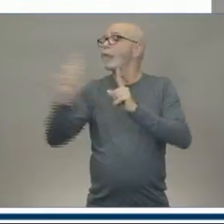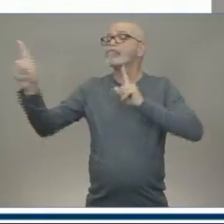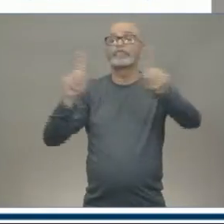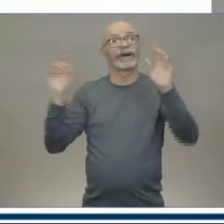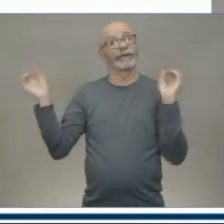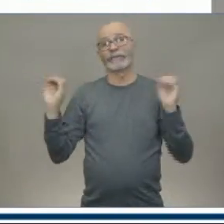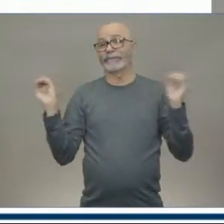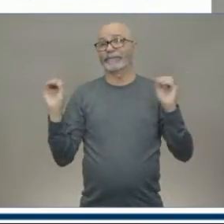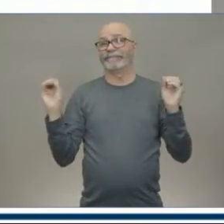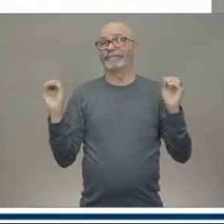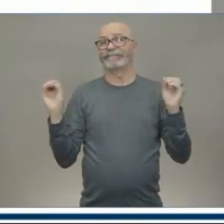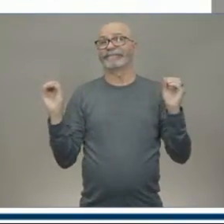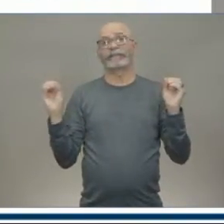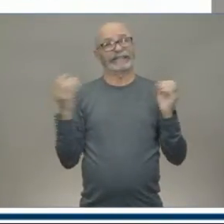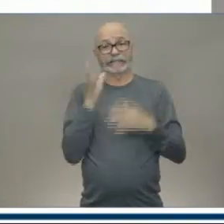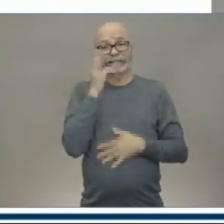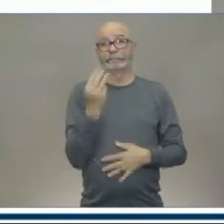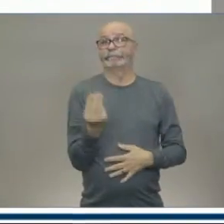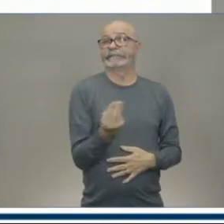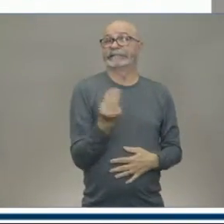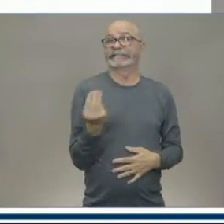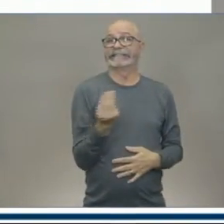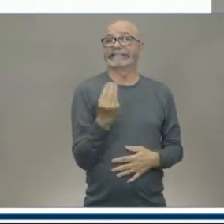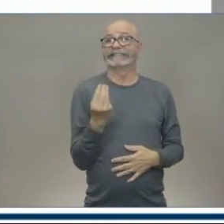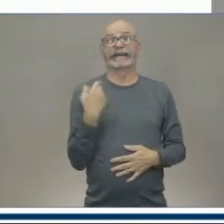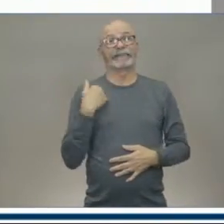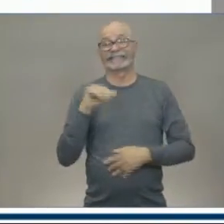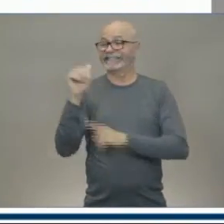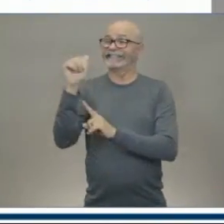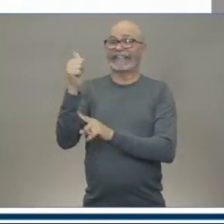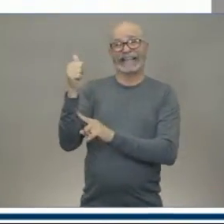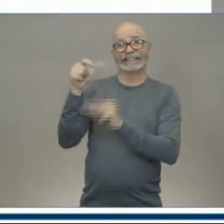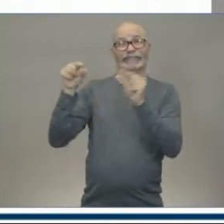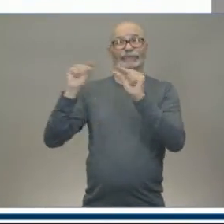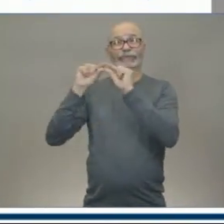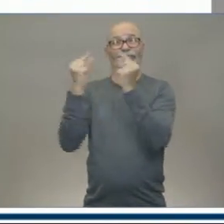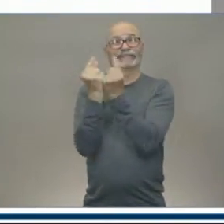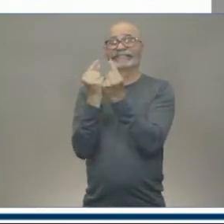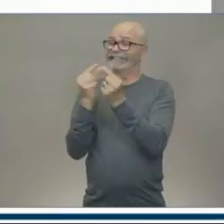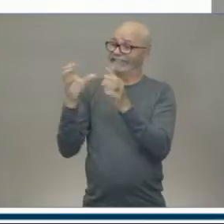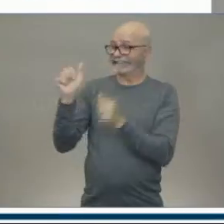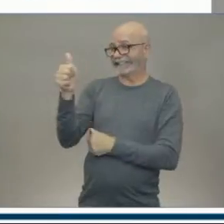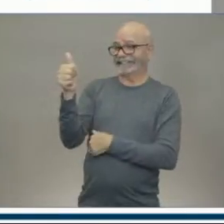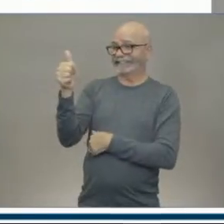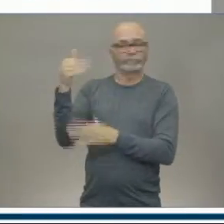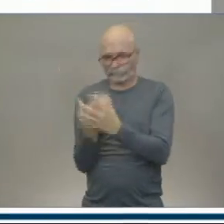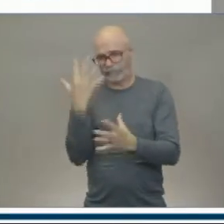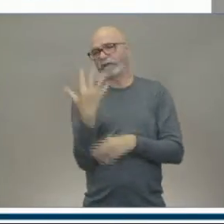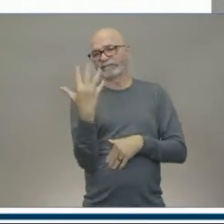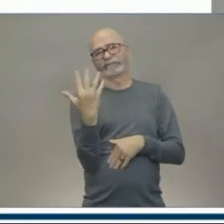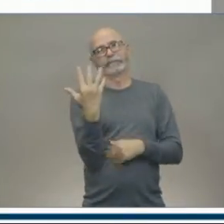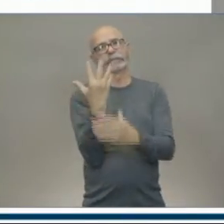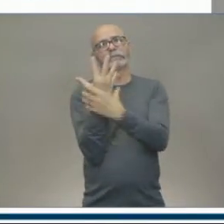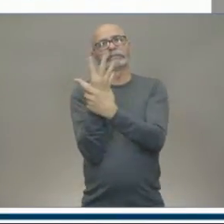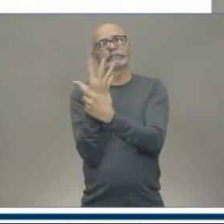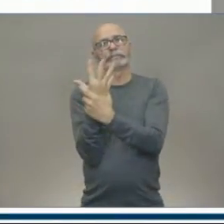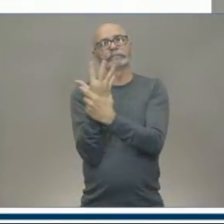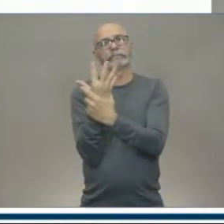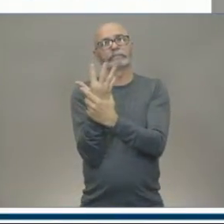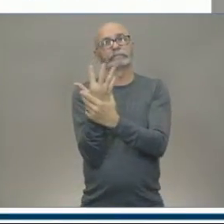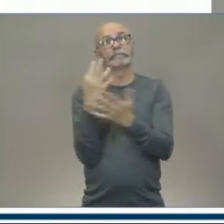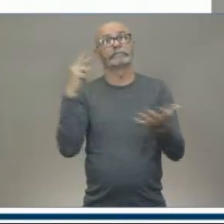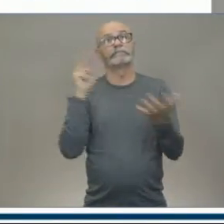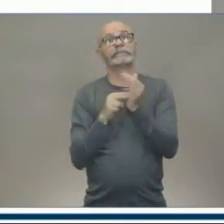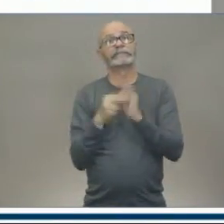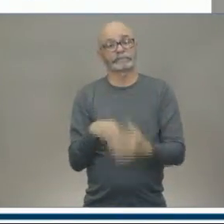to 5 in the relevant areas of Halifax Regional Municipality. That means you can have 5 people come